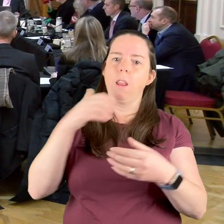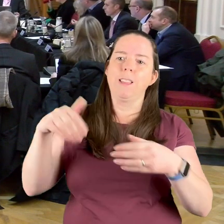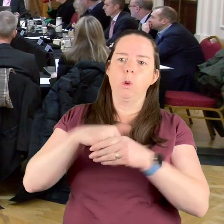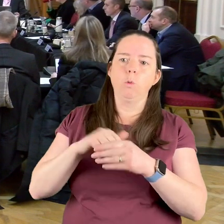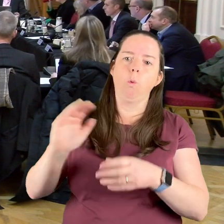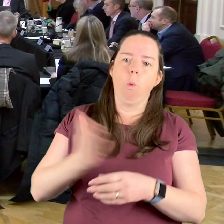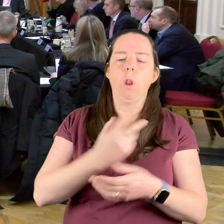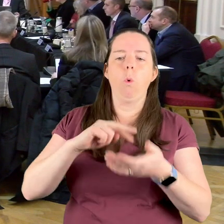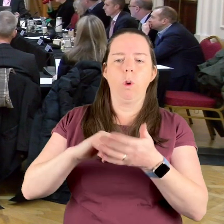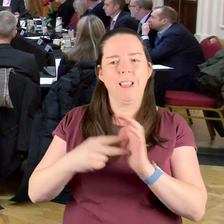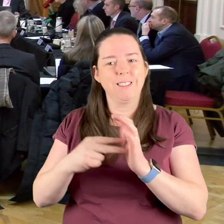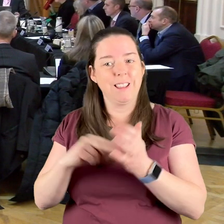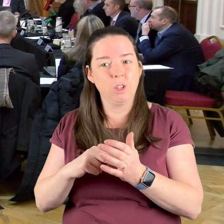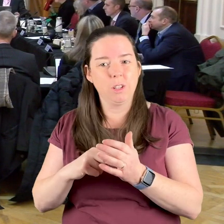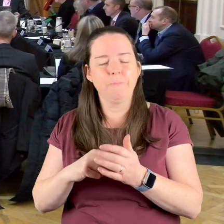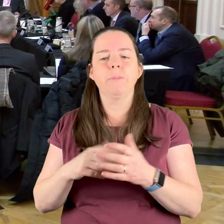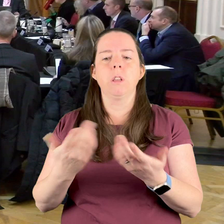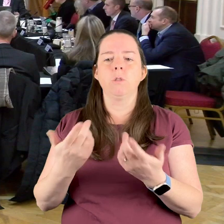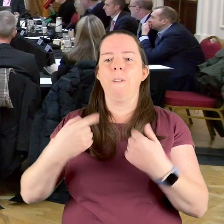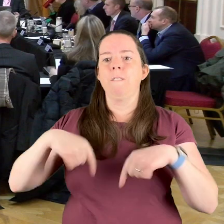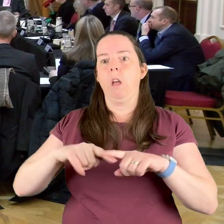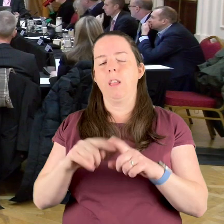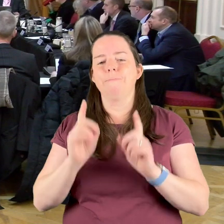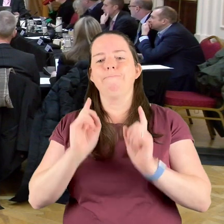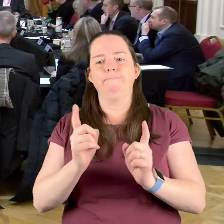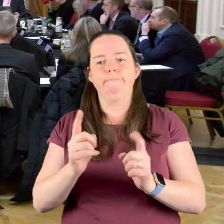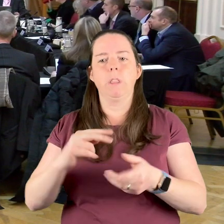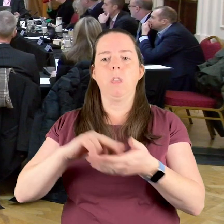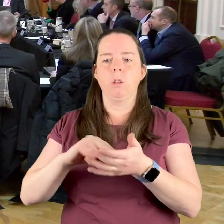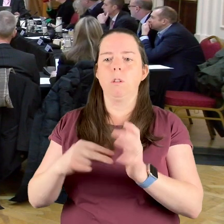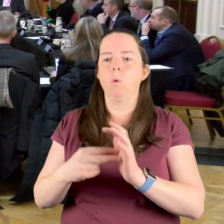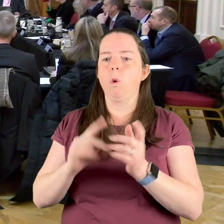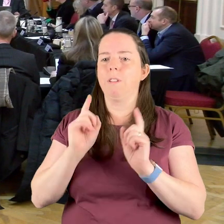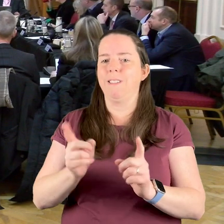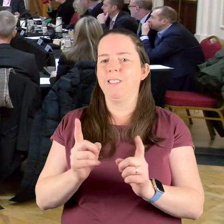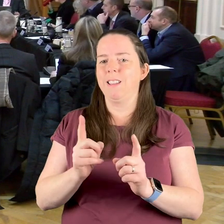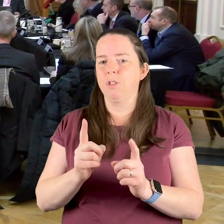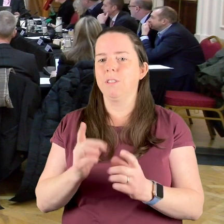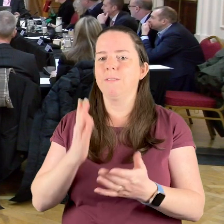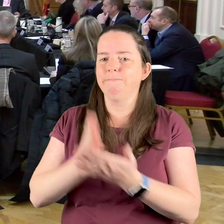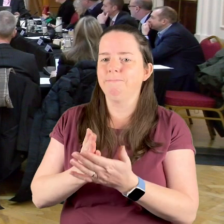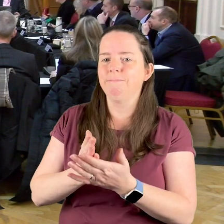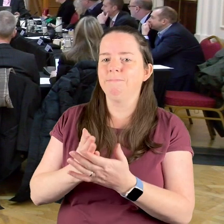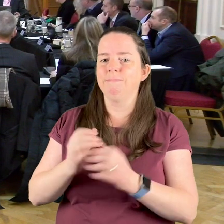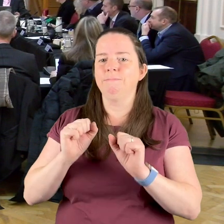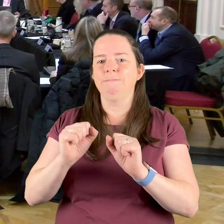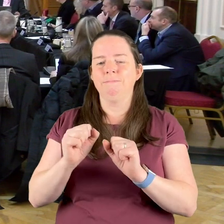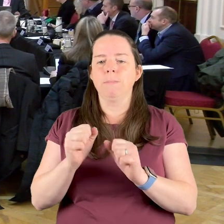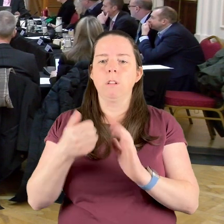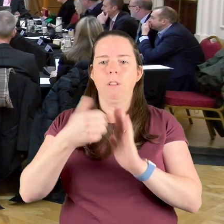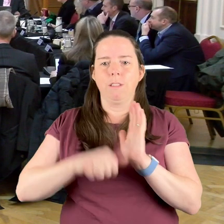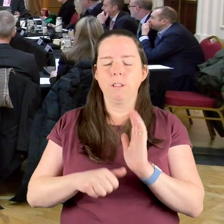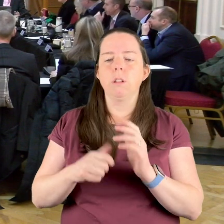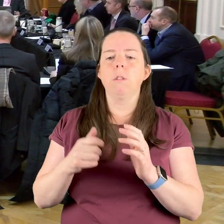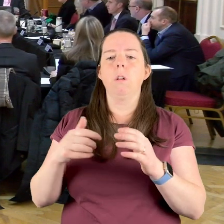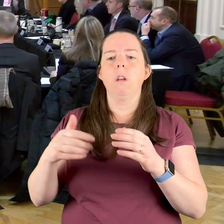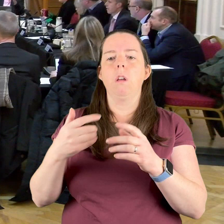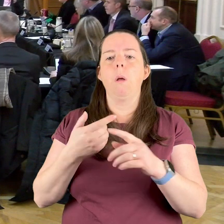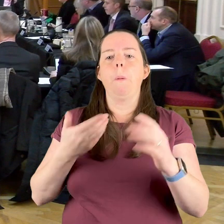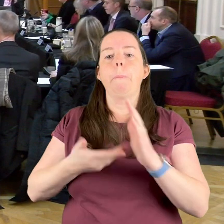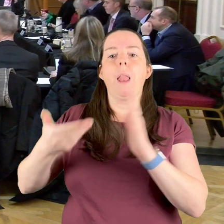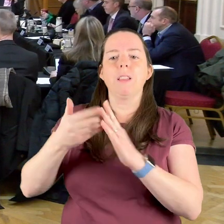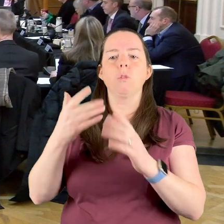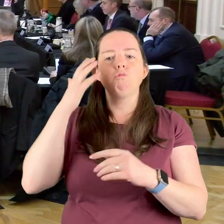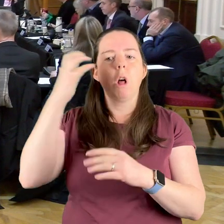those will actually include all of the organisations, so for us that would be those organisations I've listed, plus the Royal